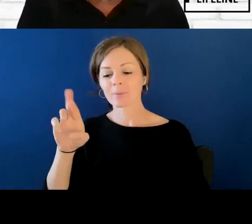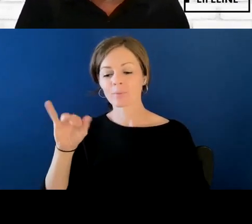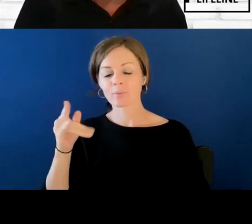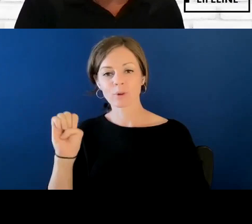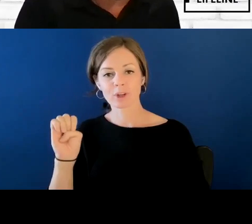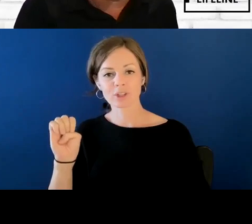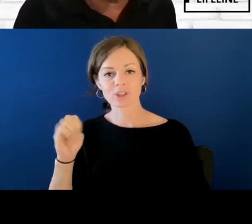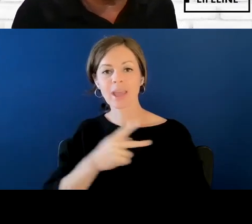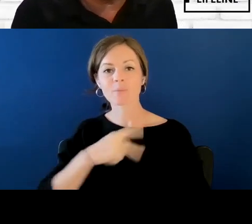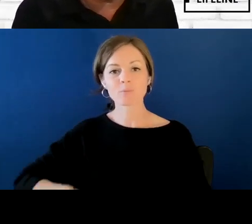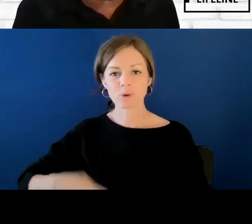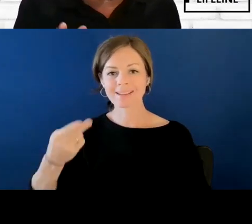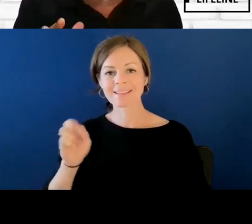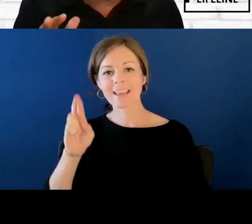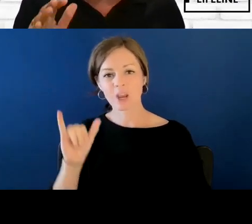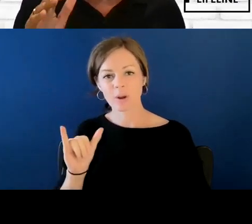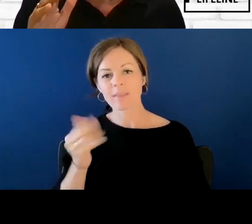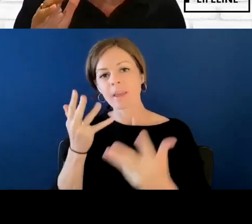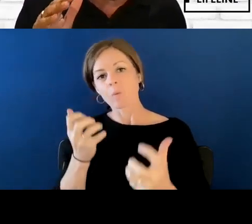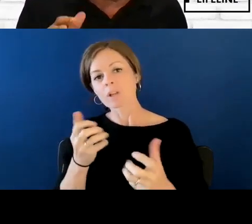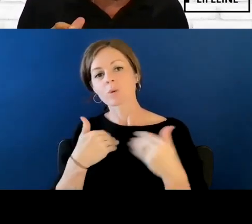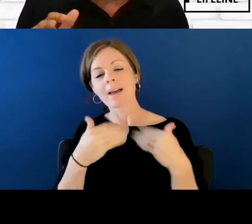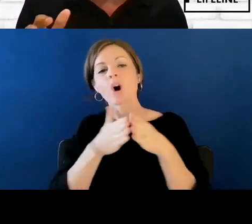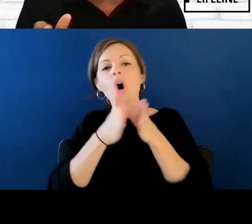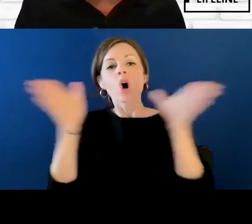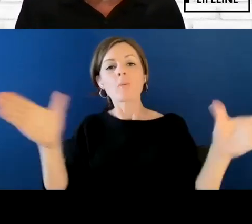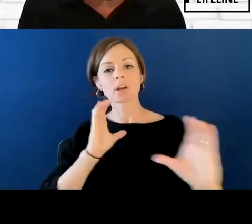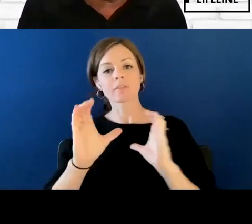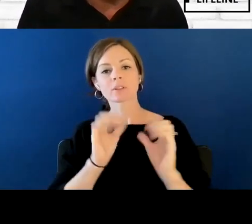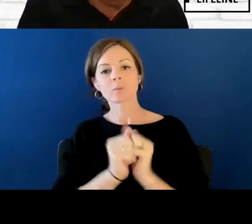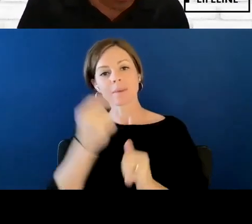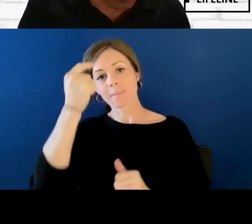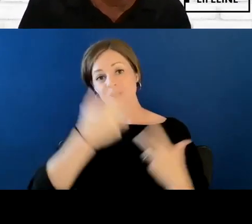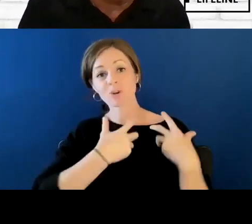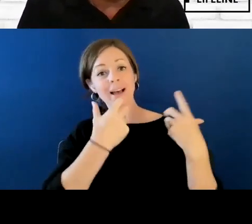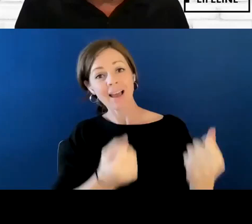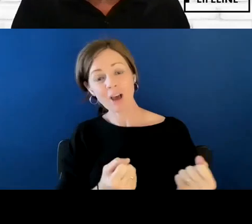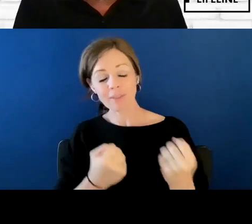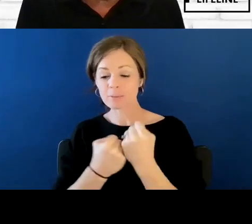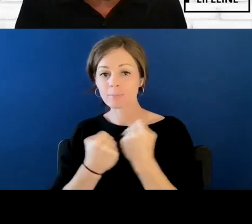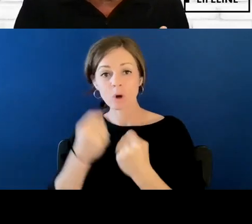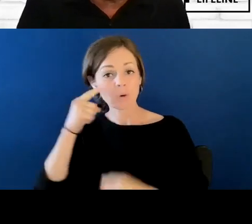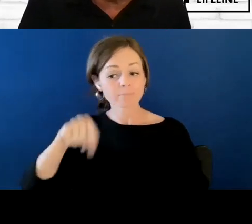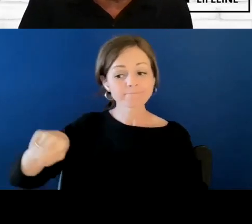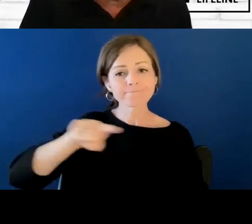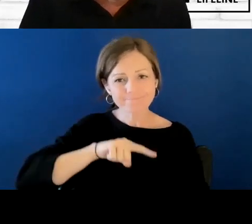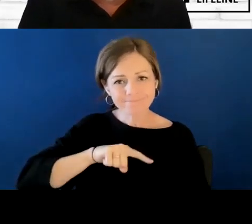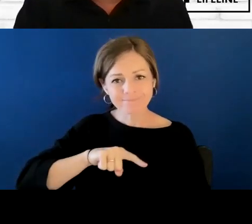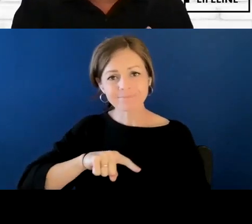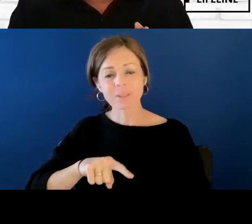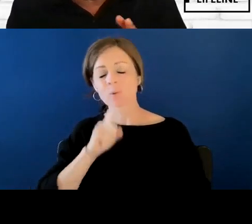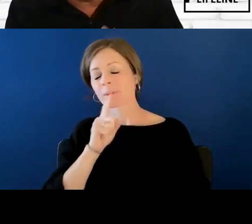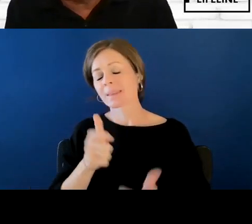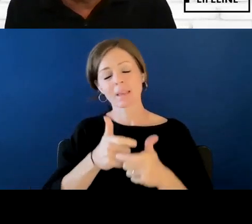to promote open conversations about mental health and provide support for those affected by mental health issues. This is such a huge issue